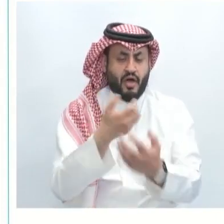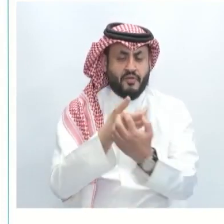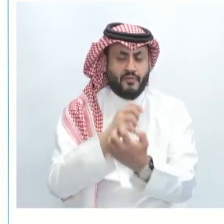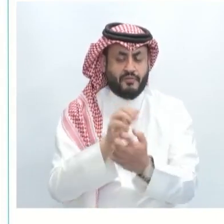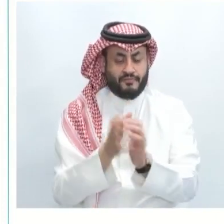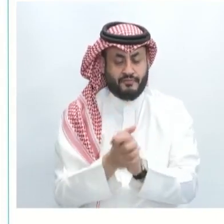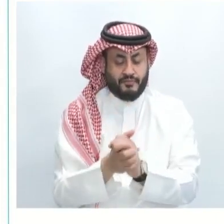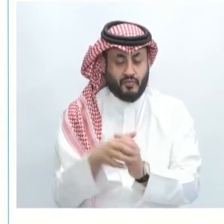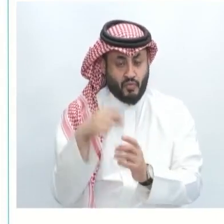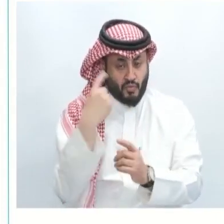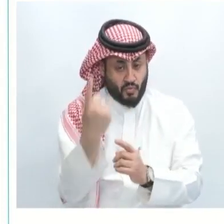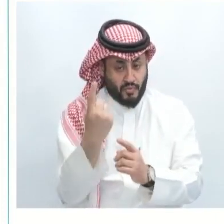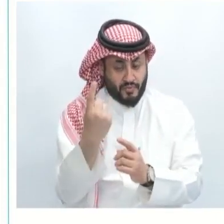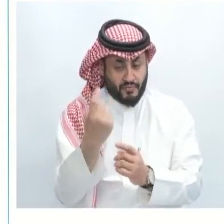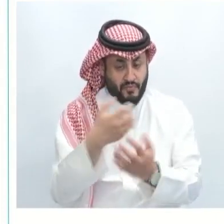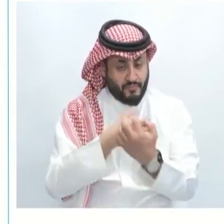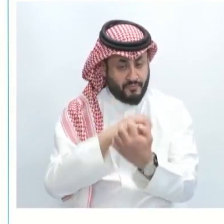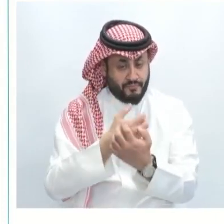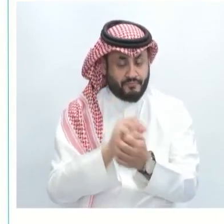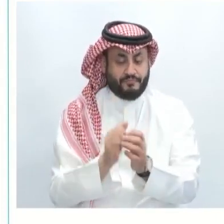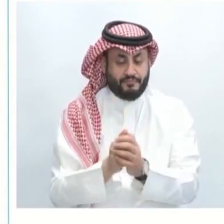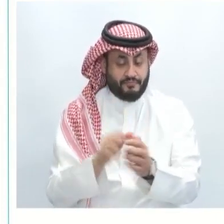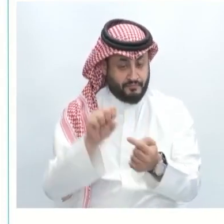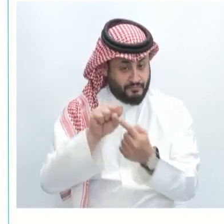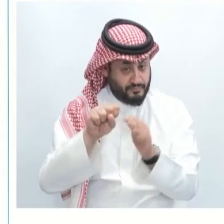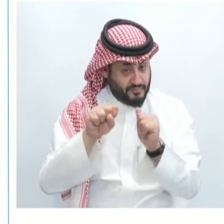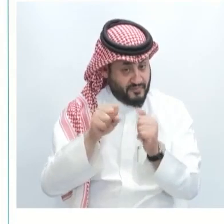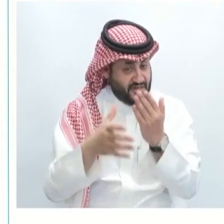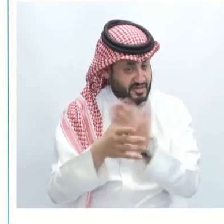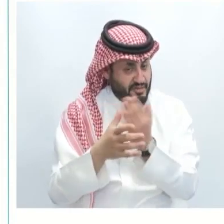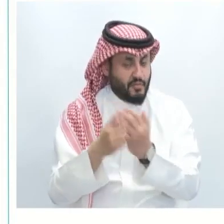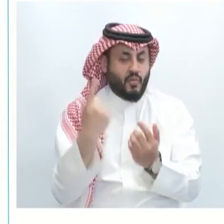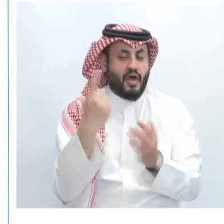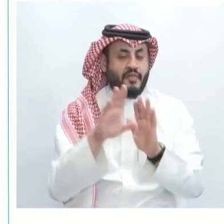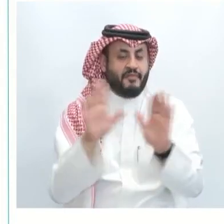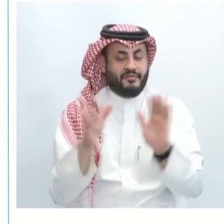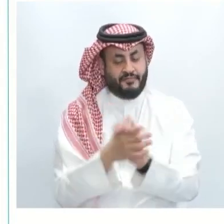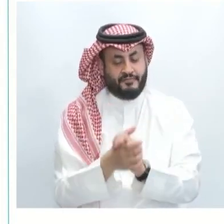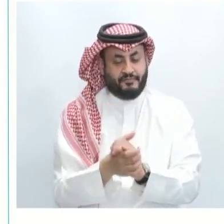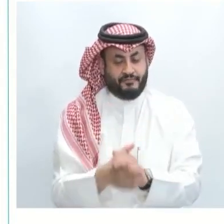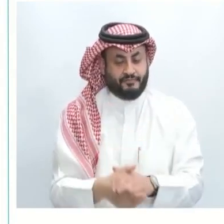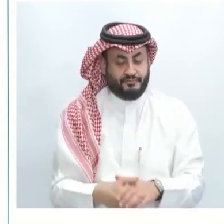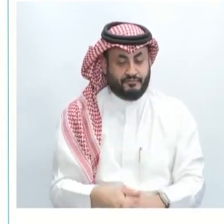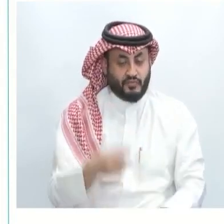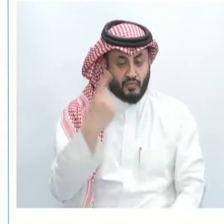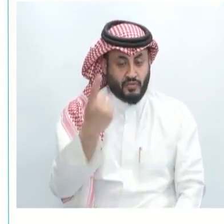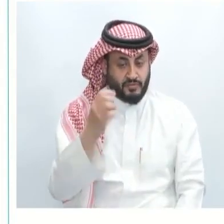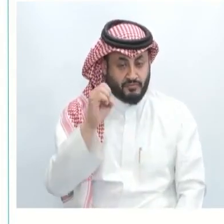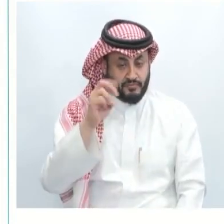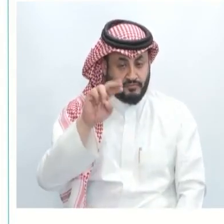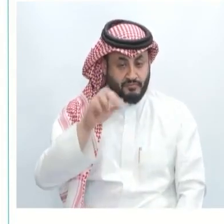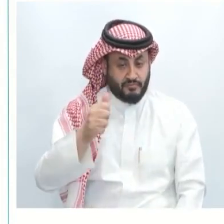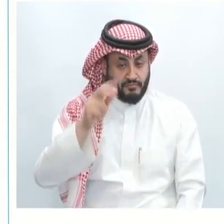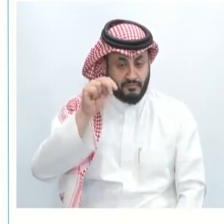is one orange. Say with me, one orange. One